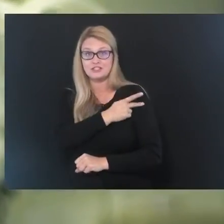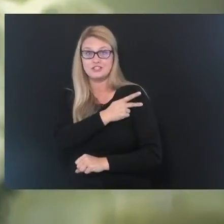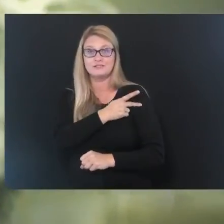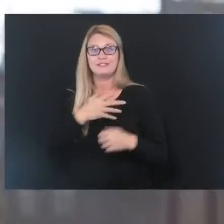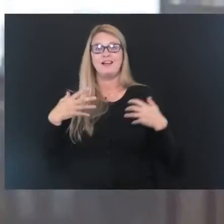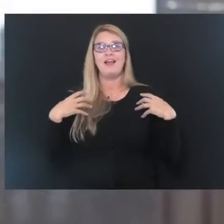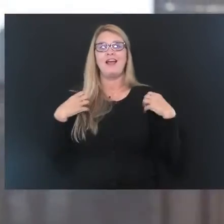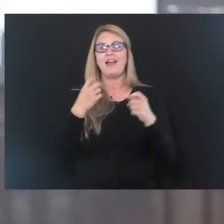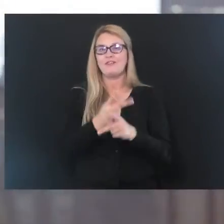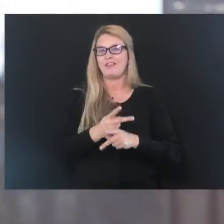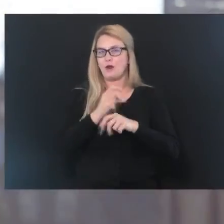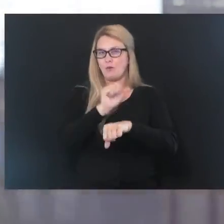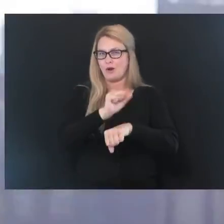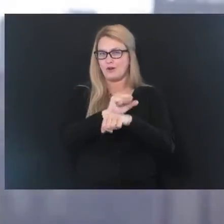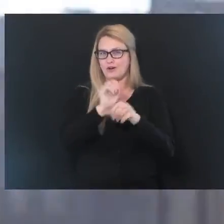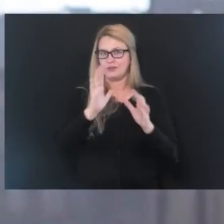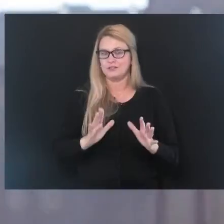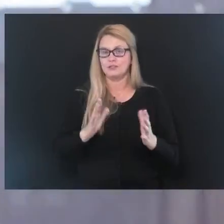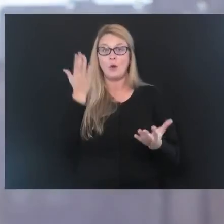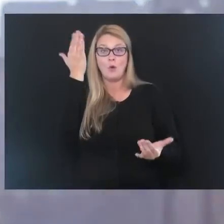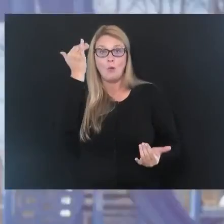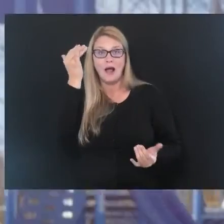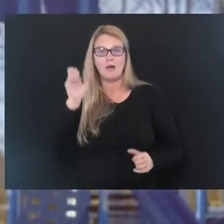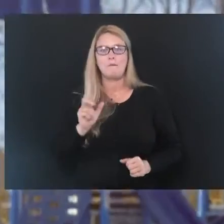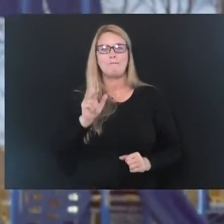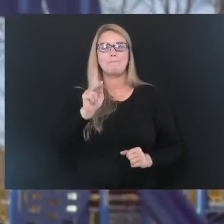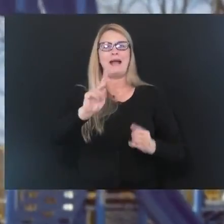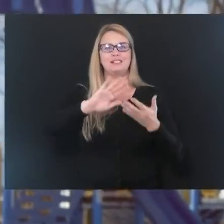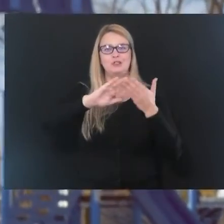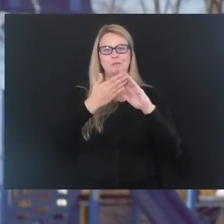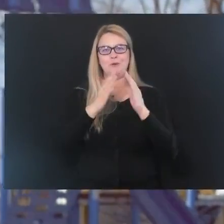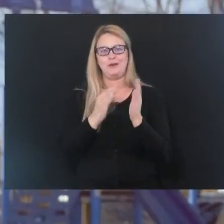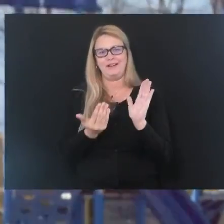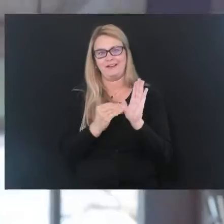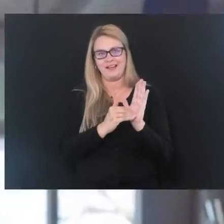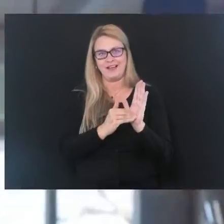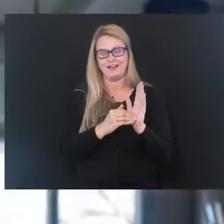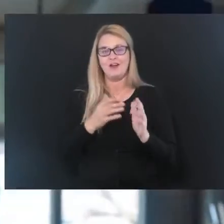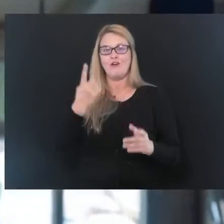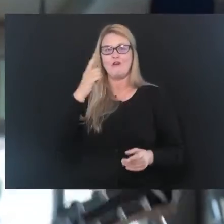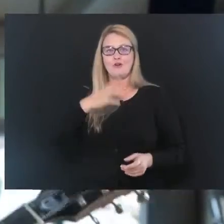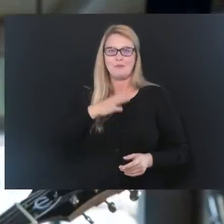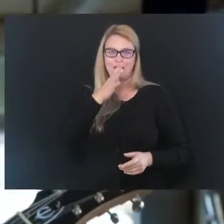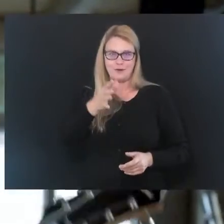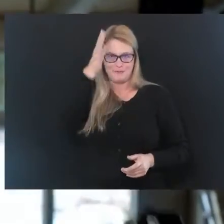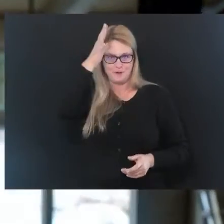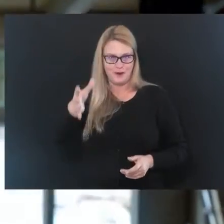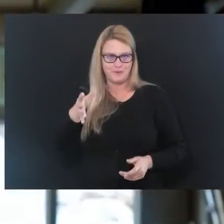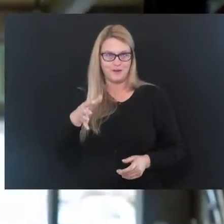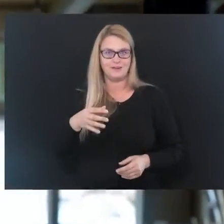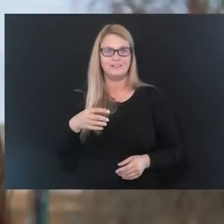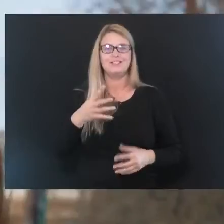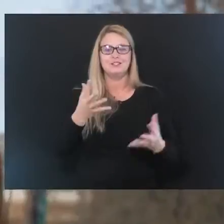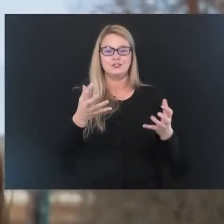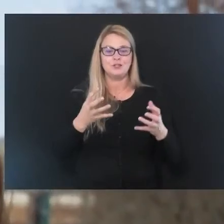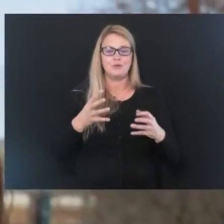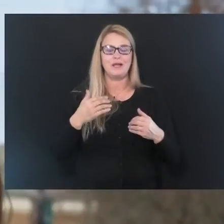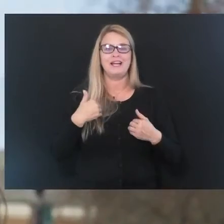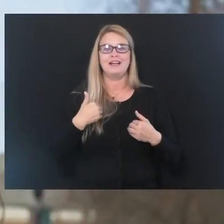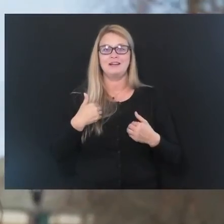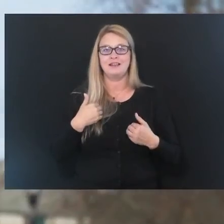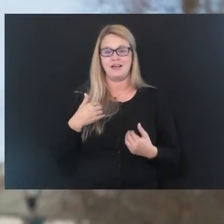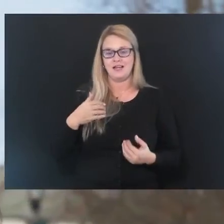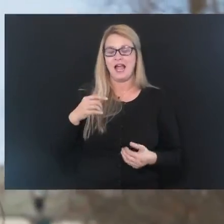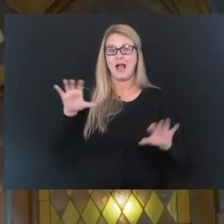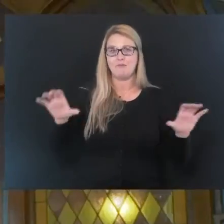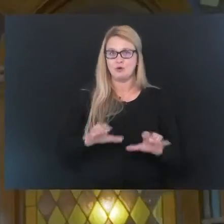healthcare coworkers. So we can get back to being a community again. For Gigi and Papa. So we can have live music back again. I'm doing this